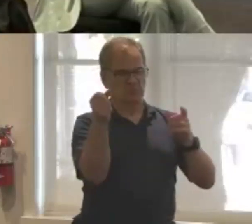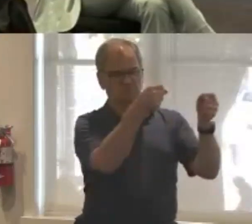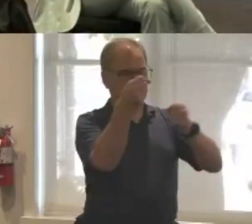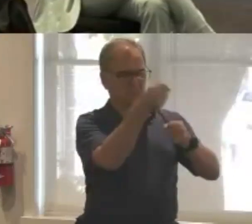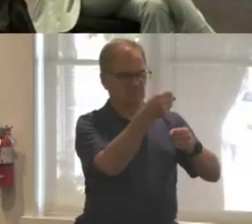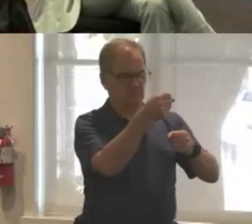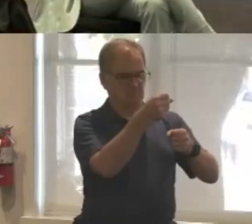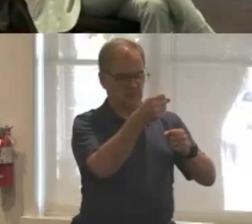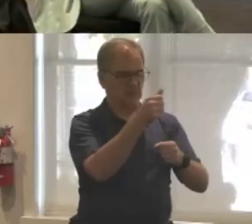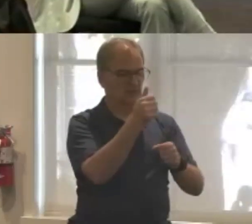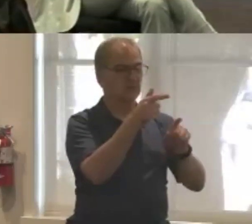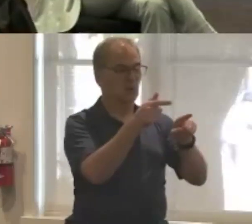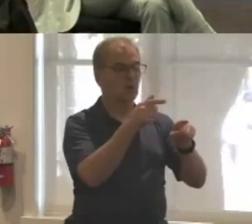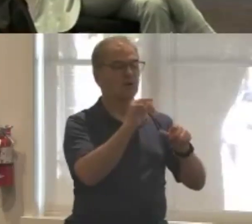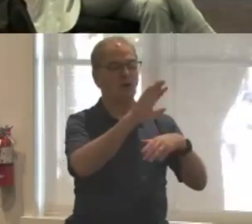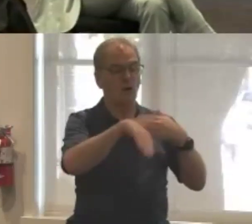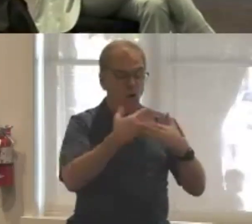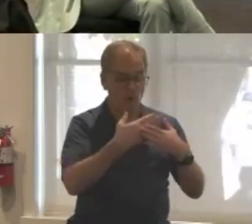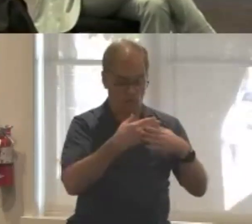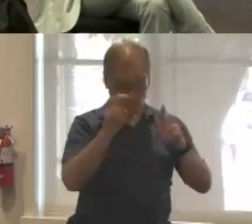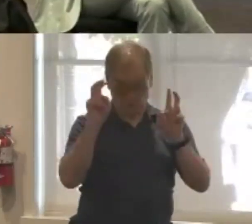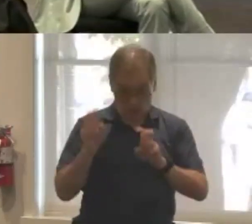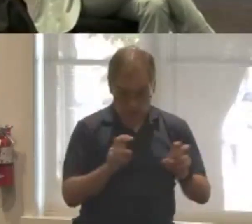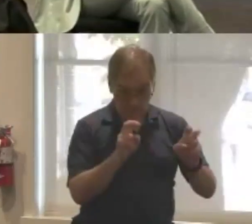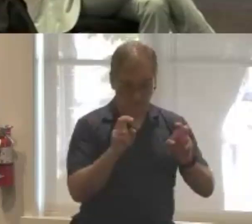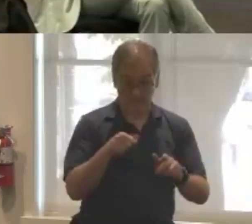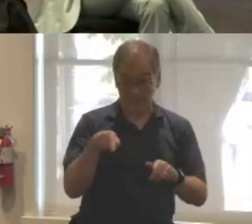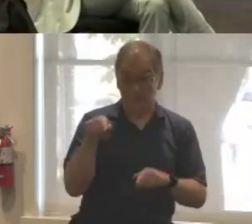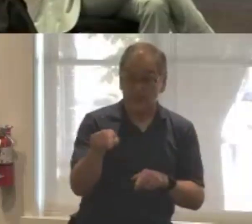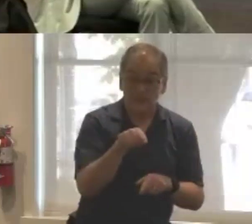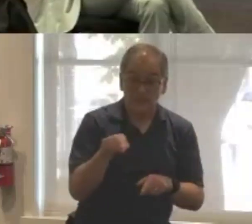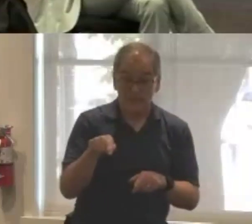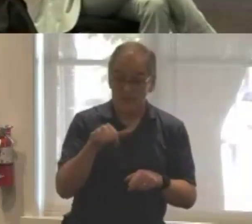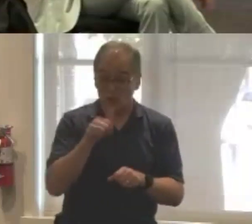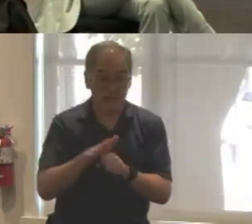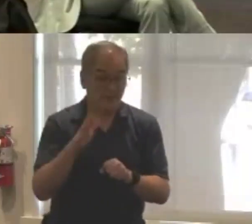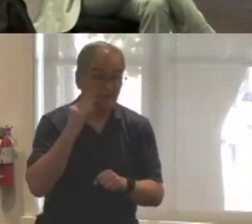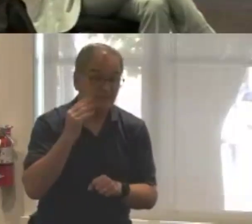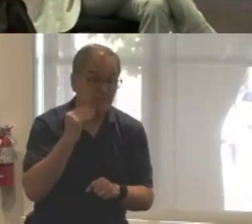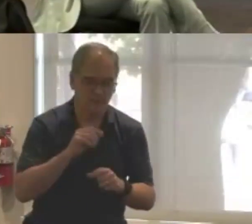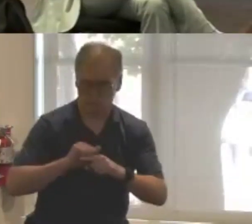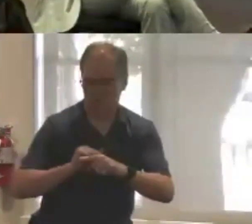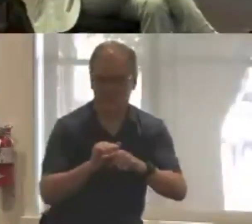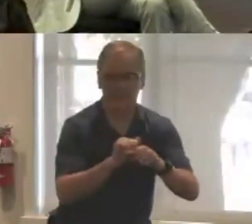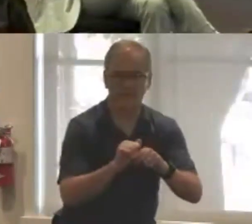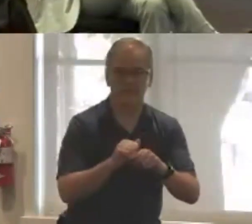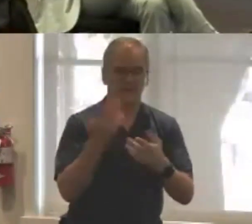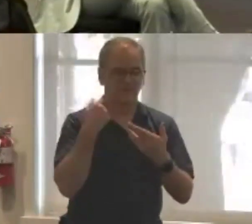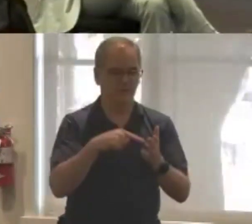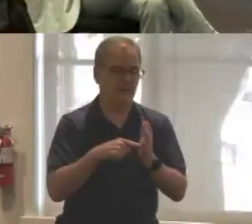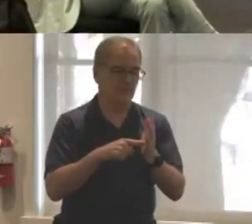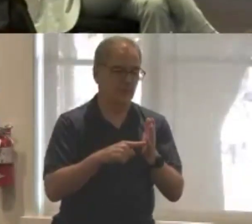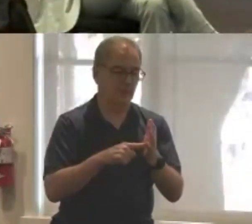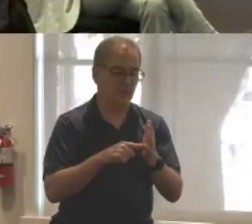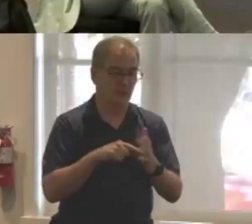us have staff trainings on the different topical areas that we need to learn more about. Stuff like working with folks with diverse sexual orientations